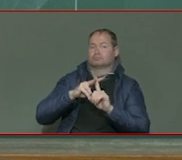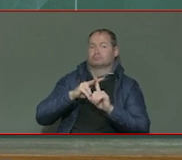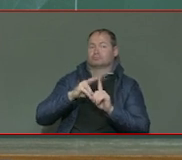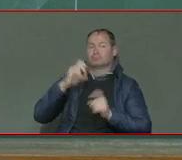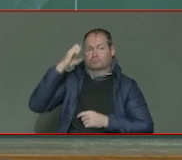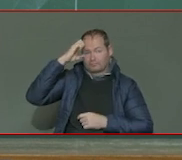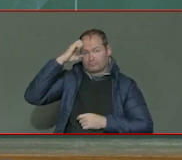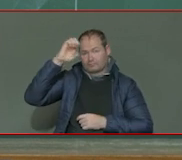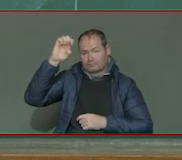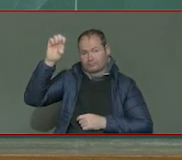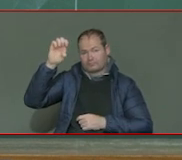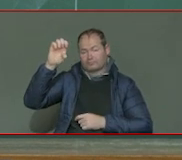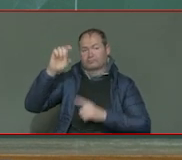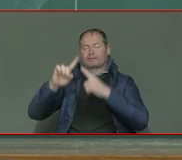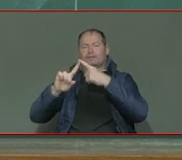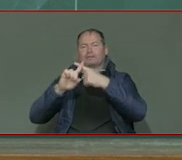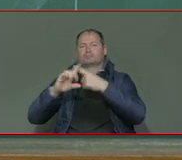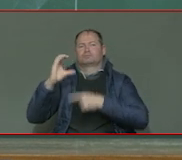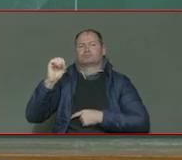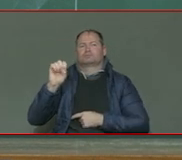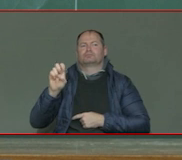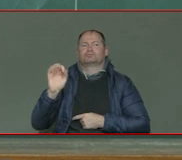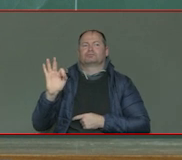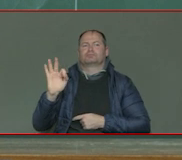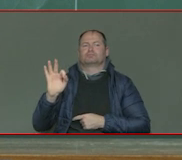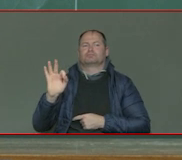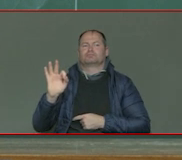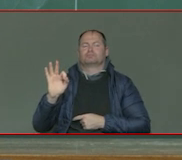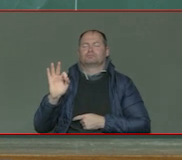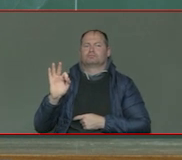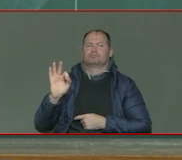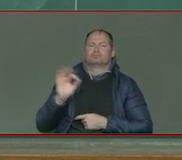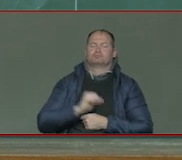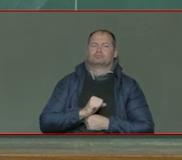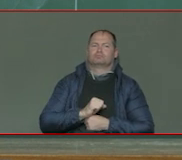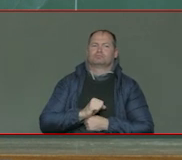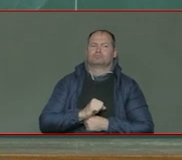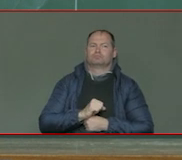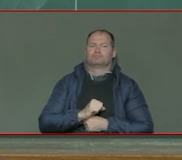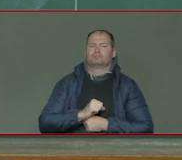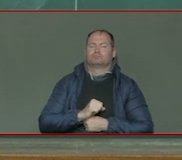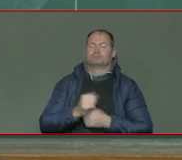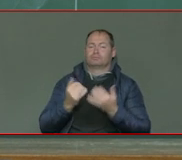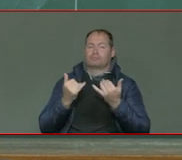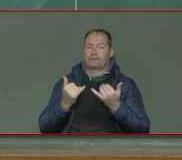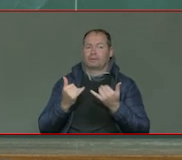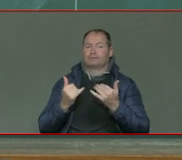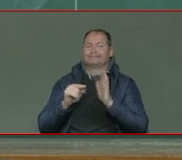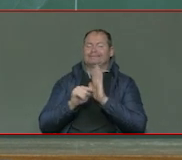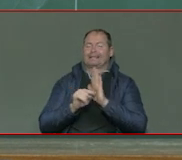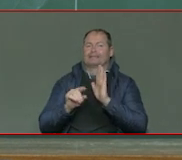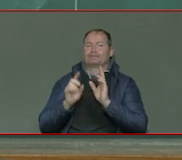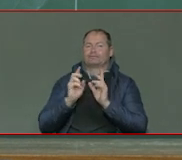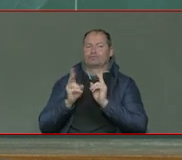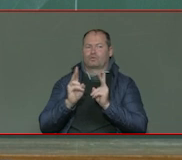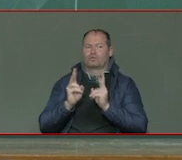Exponent times coefficient is positive 12. Negative 6 times negative 2 is positive 12. You keep x